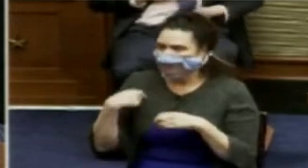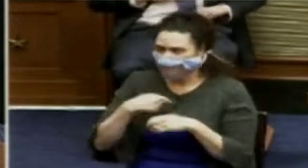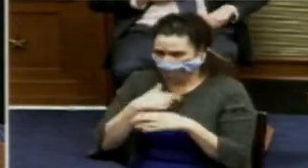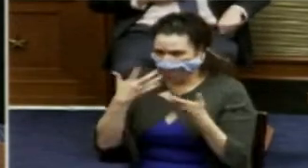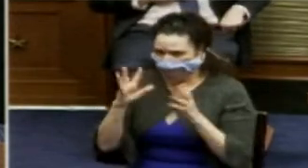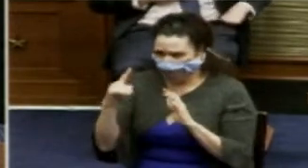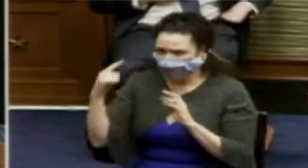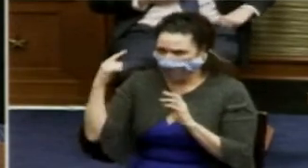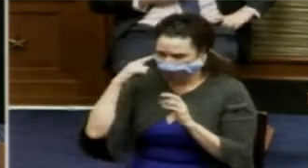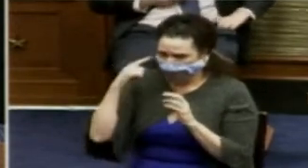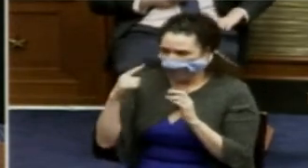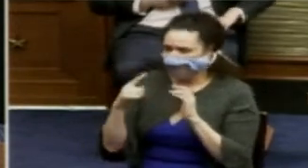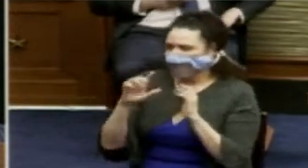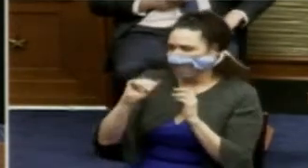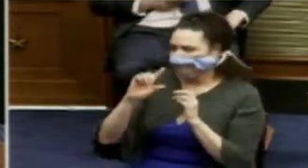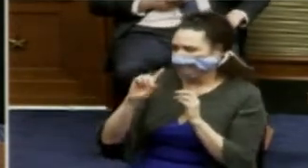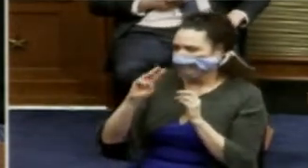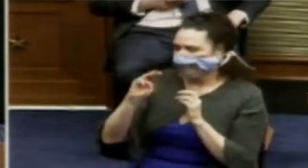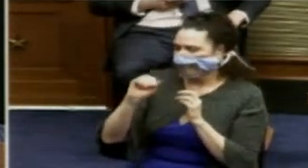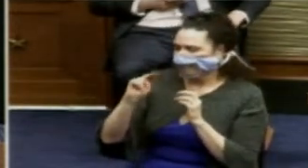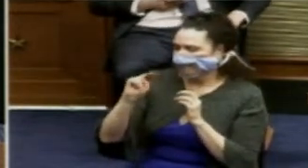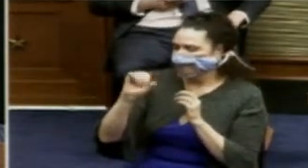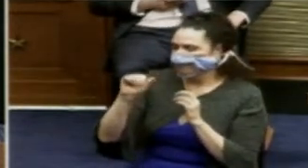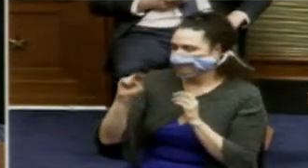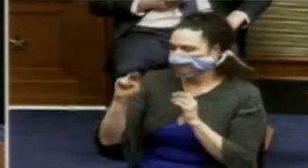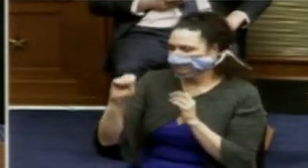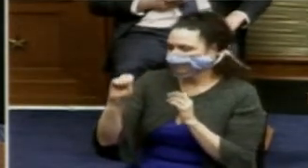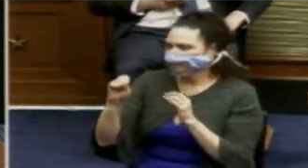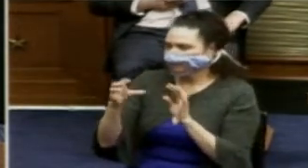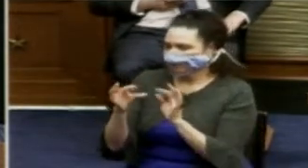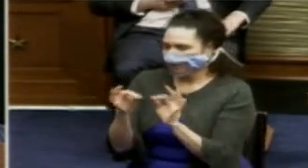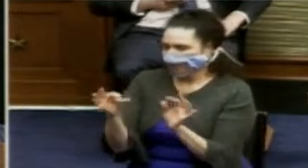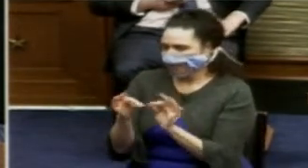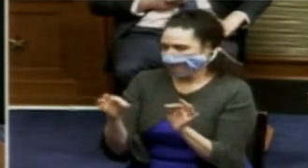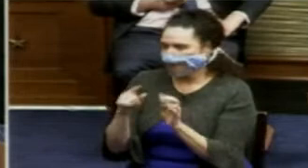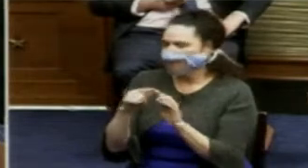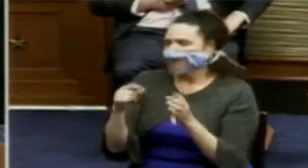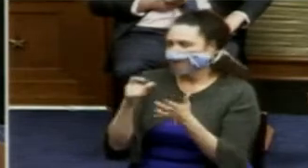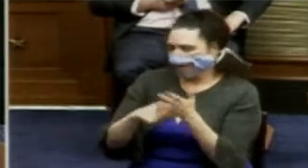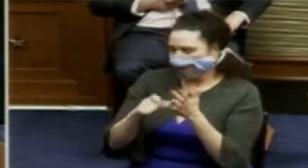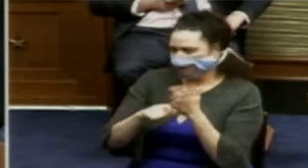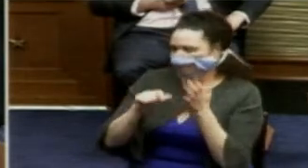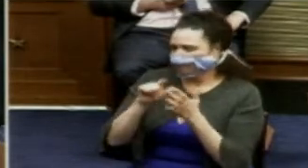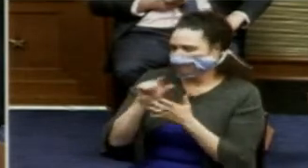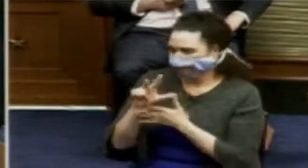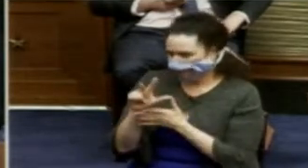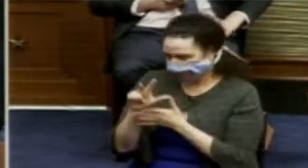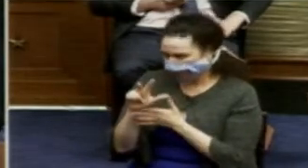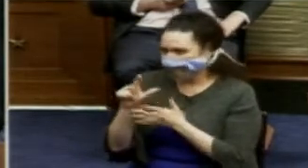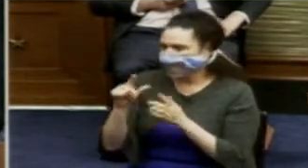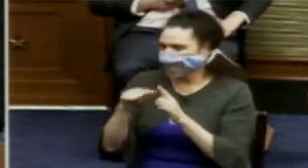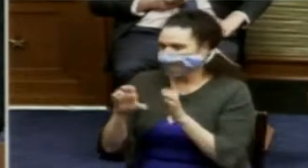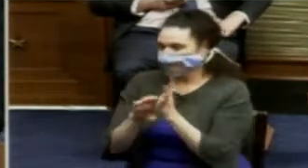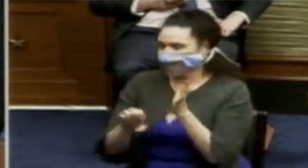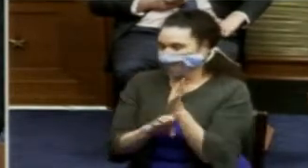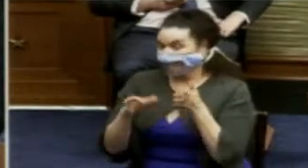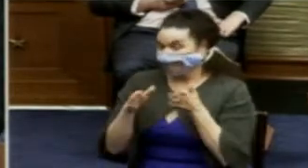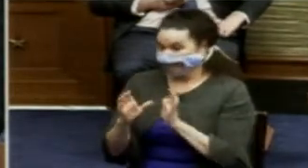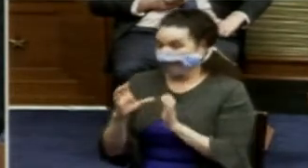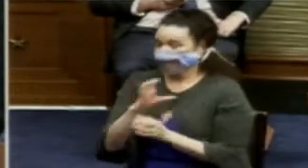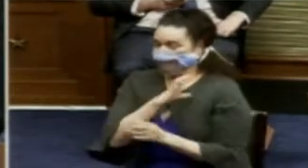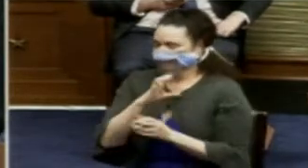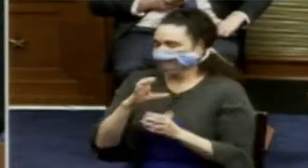Article 4, Section 3 of the Constitution, allows Congress to take this action, and that, in fact, Congress has previously taken this